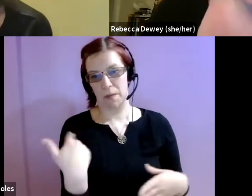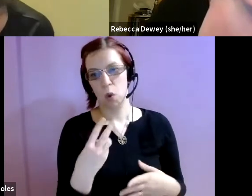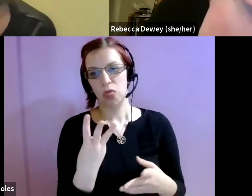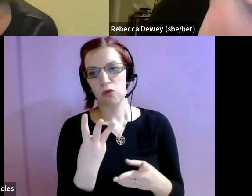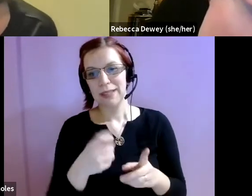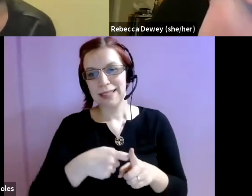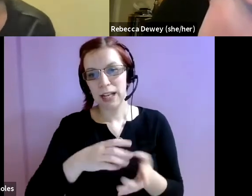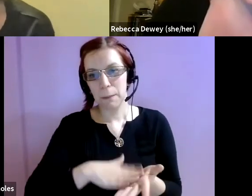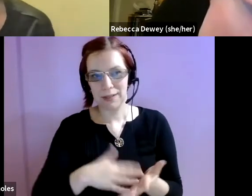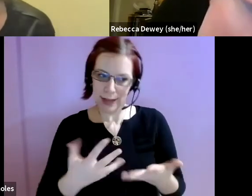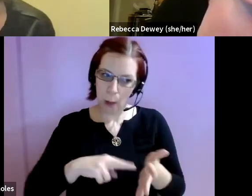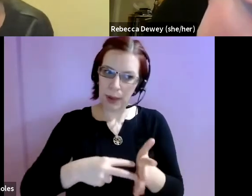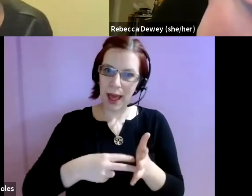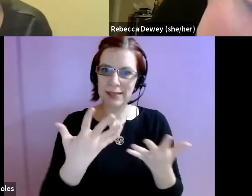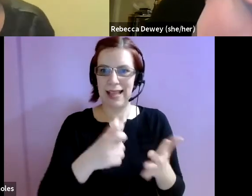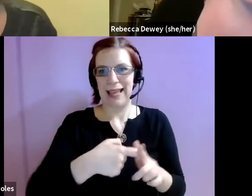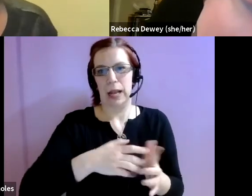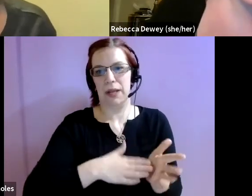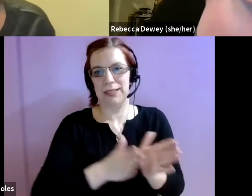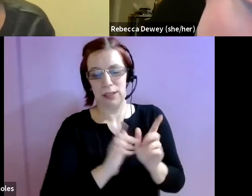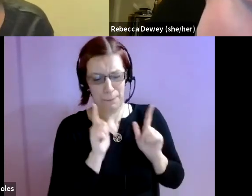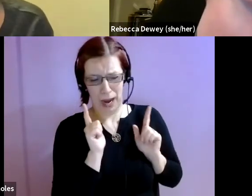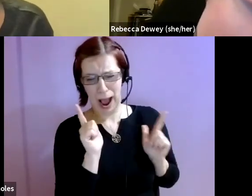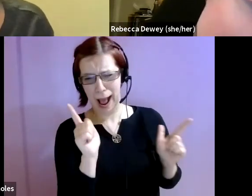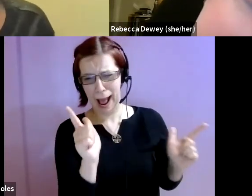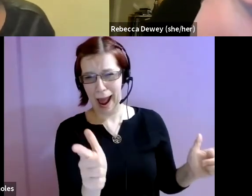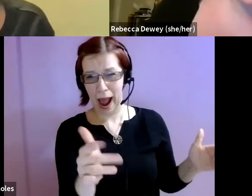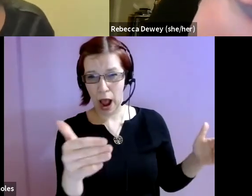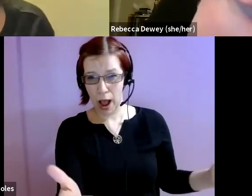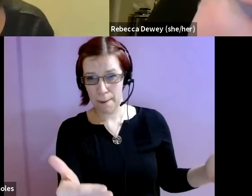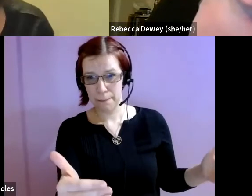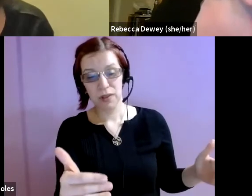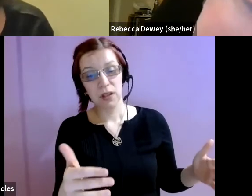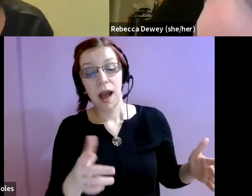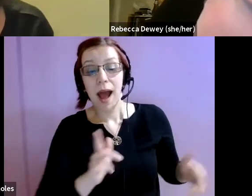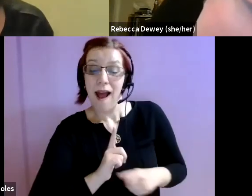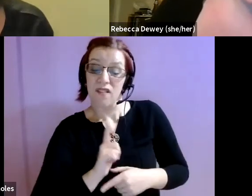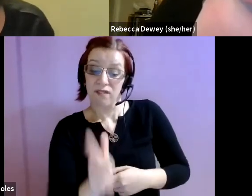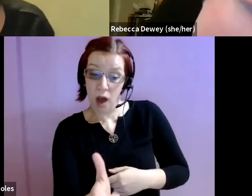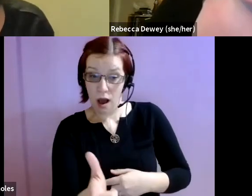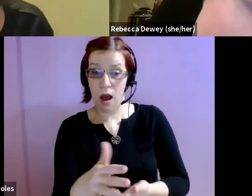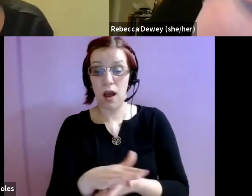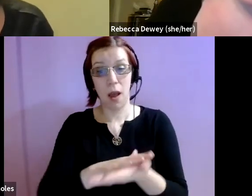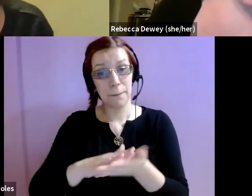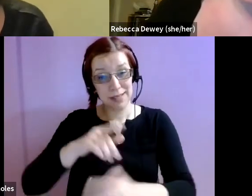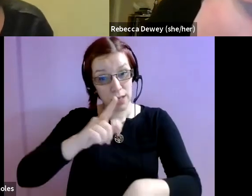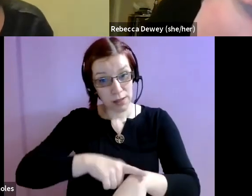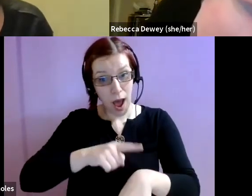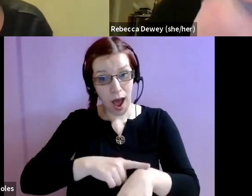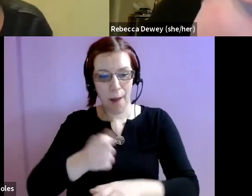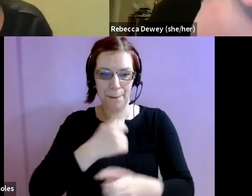is there any sort of time resolution degradation as a result of them being so big,